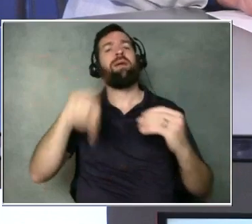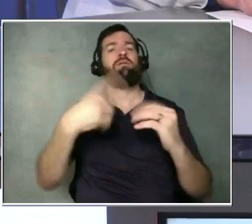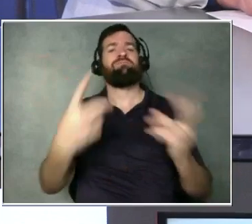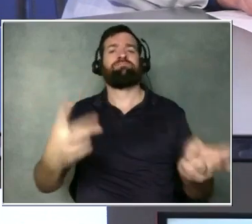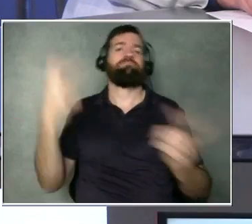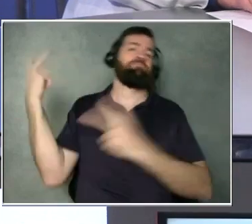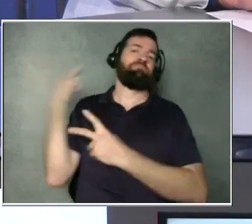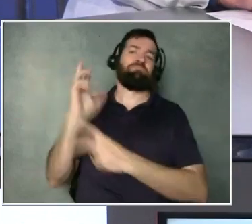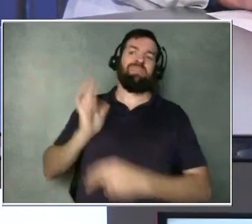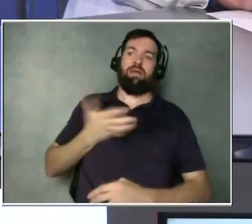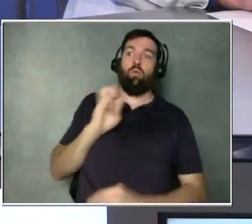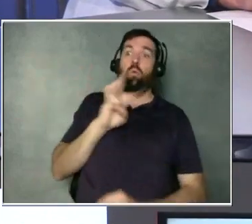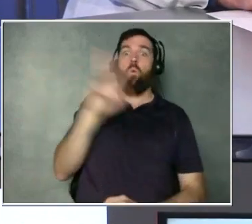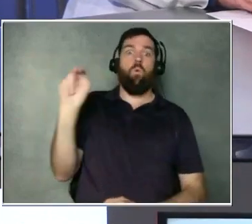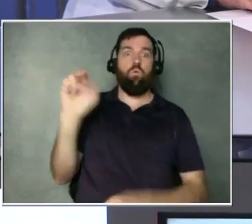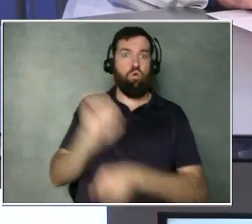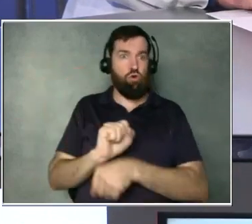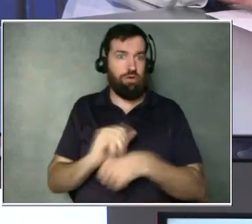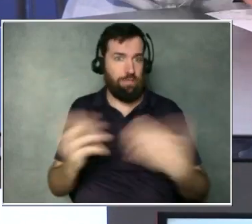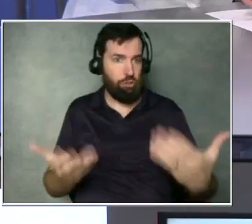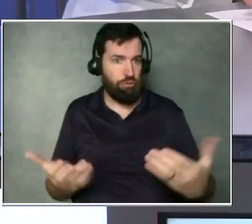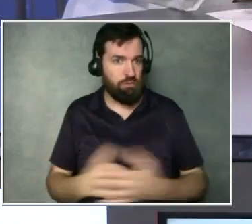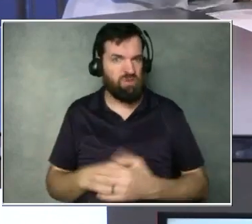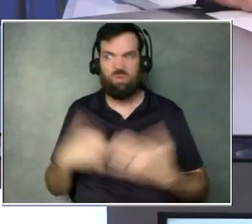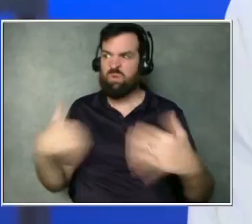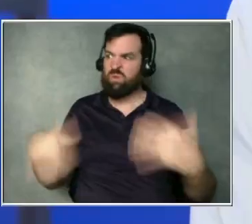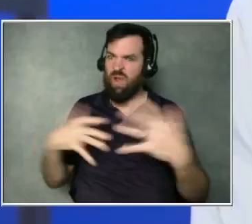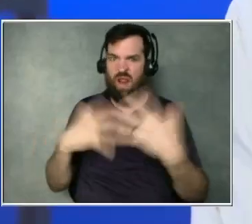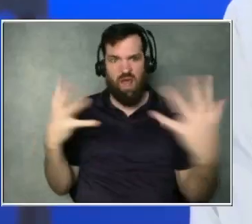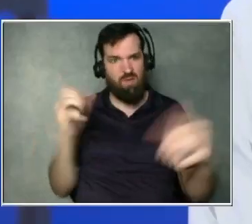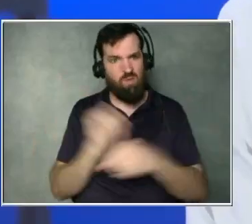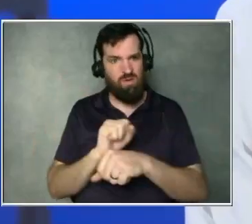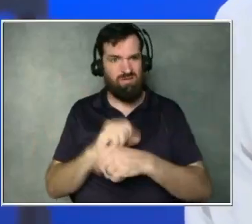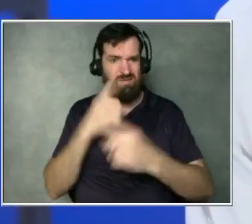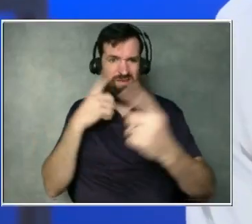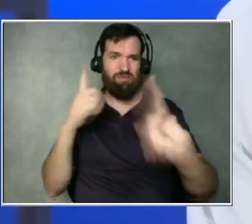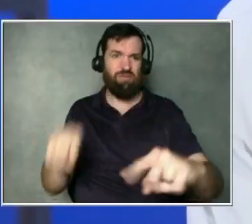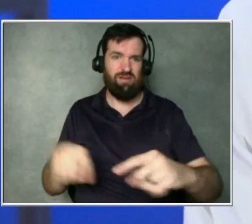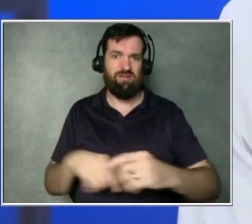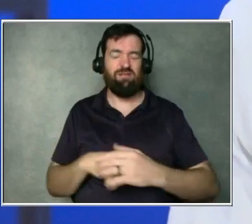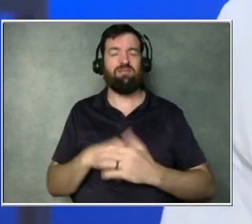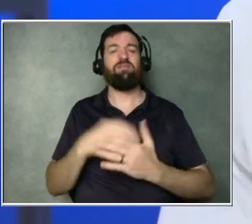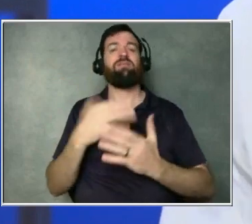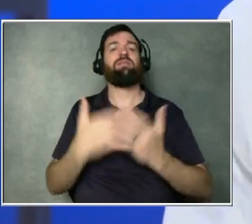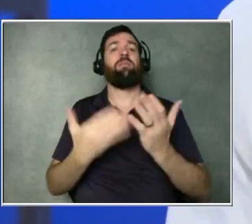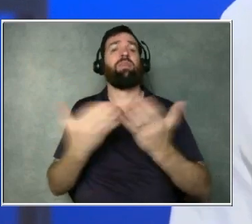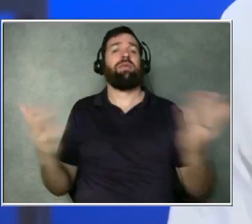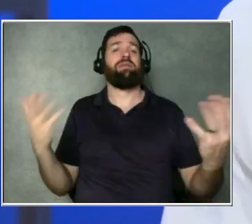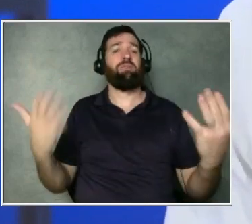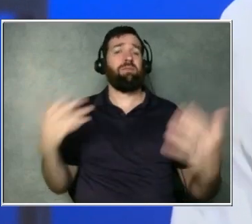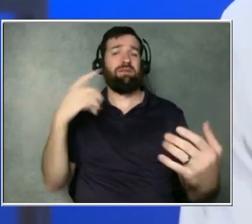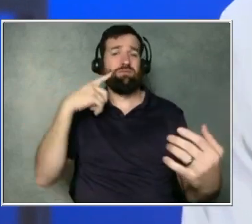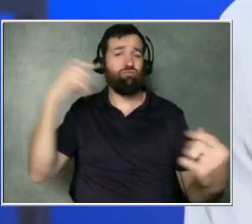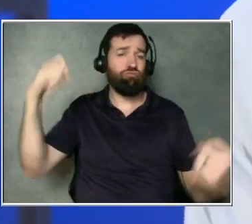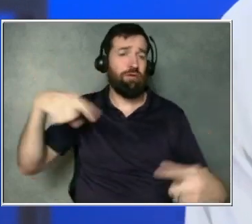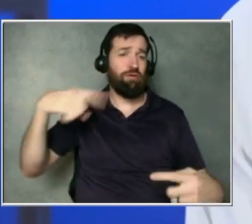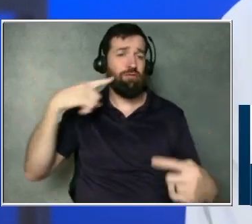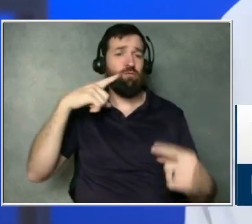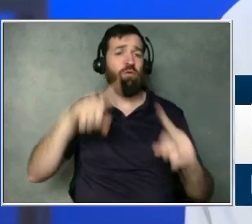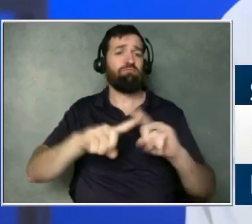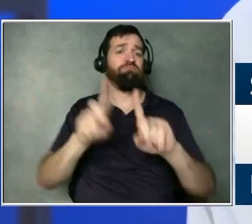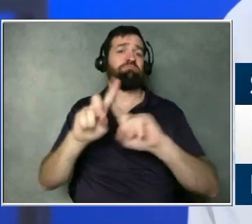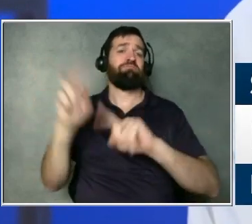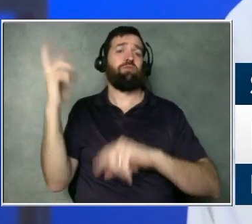this program? I mean, it was a lot of work, and I agree with you. You know, some of those things may be triggering for many reasons for many